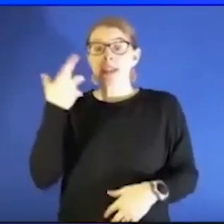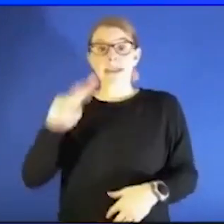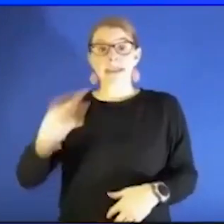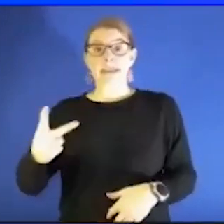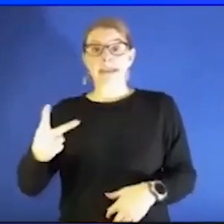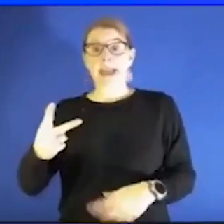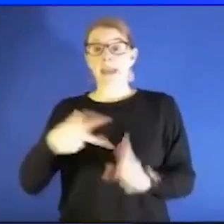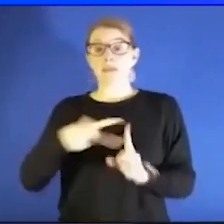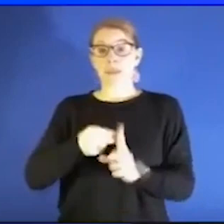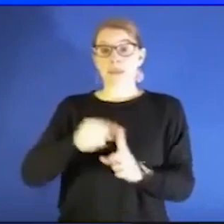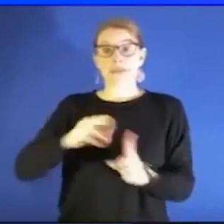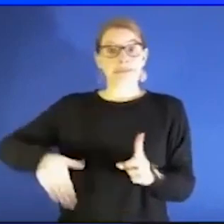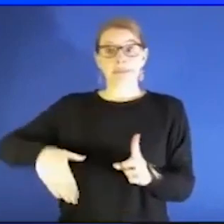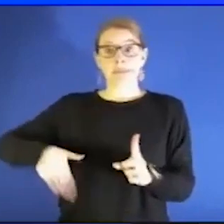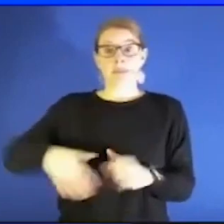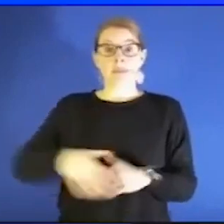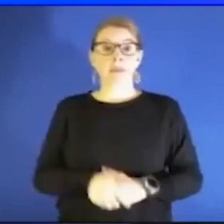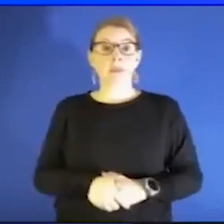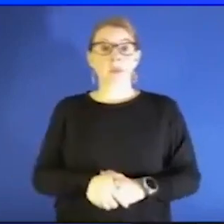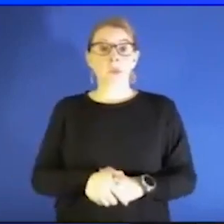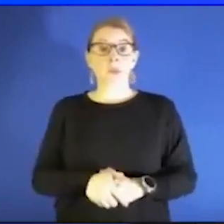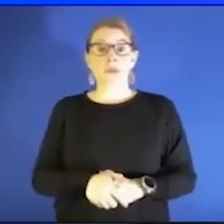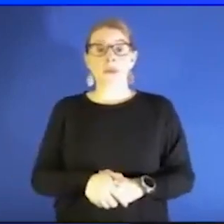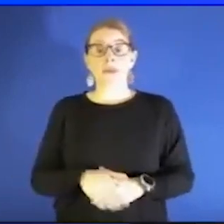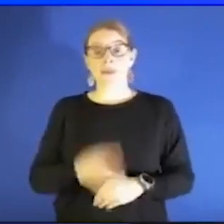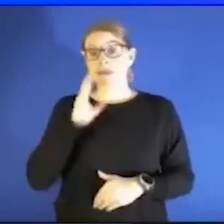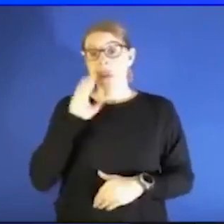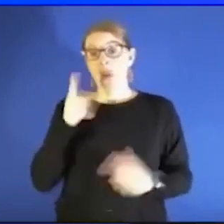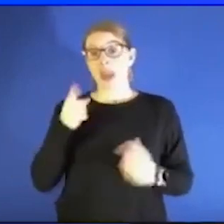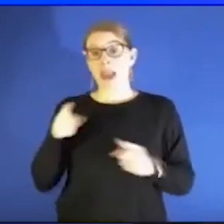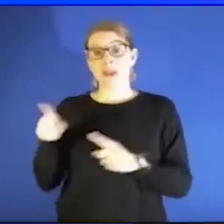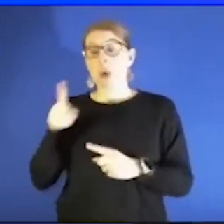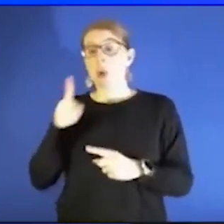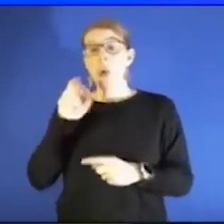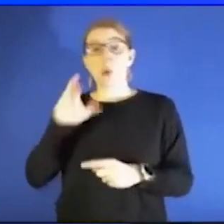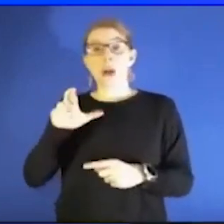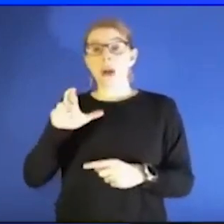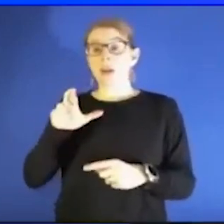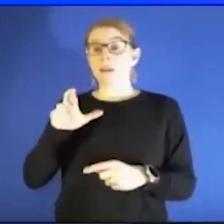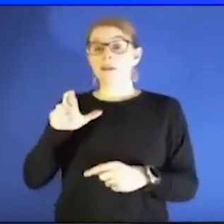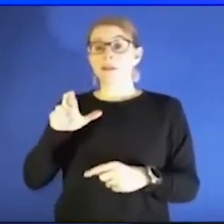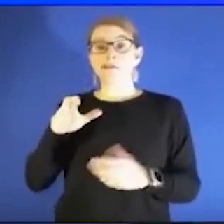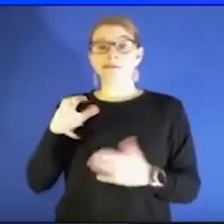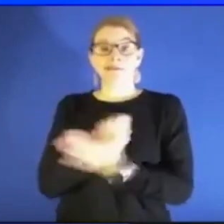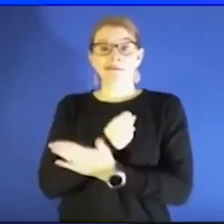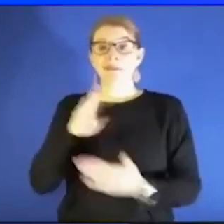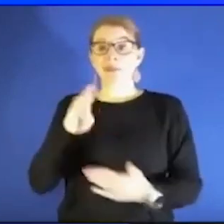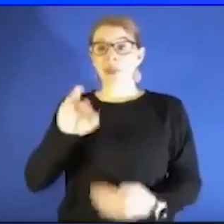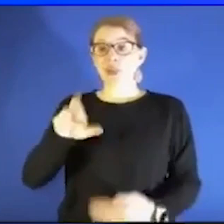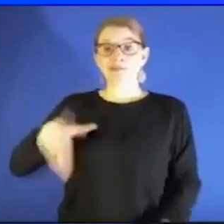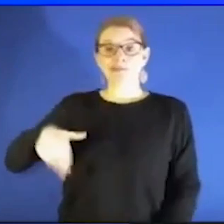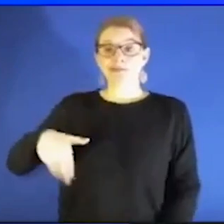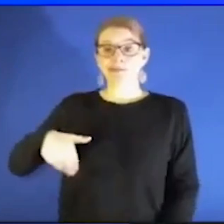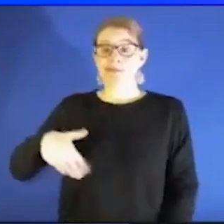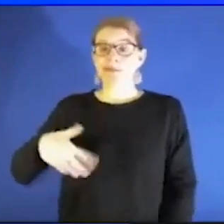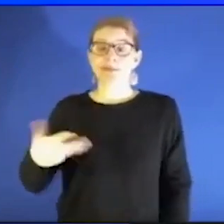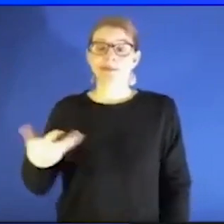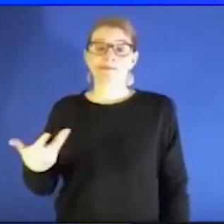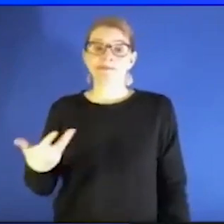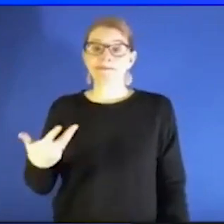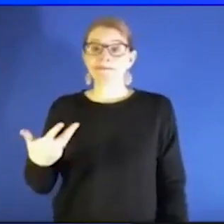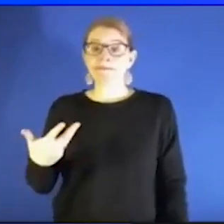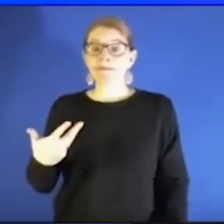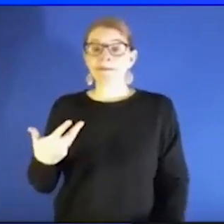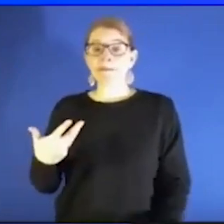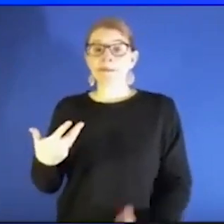those that happens, or for whatever reason you haven't got your booster yet. Sometimes it's just a matter of convenience, or I just